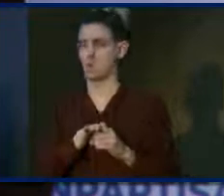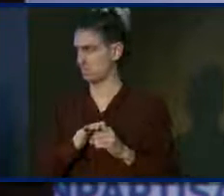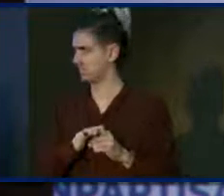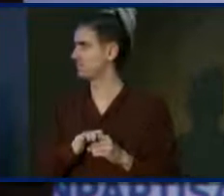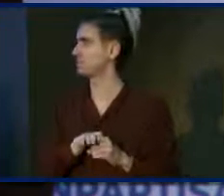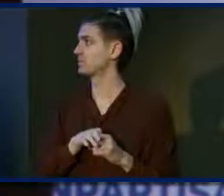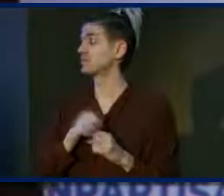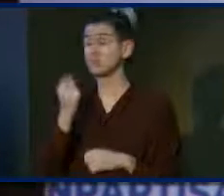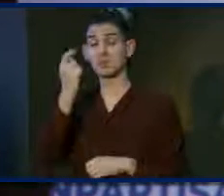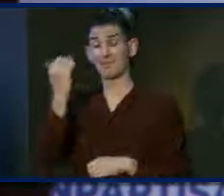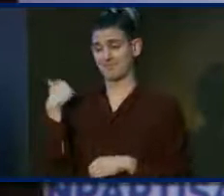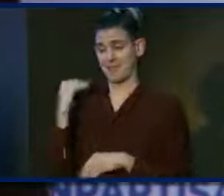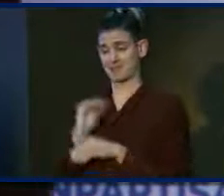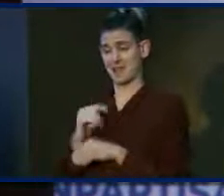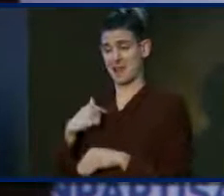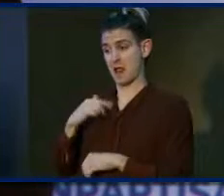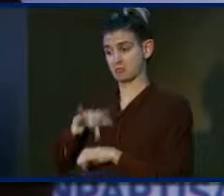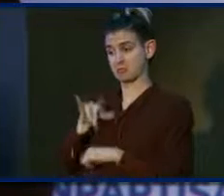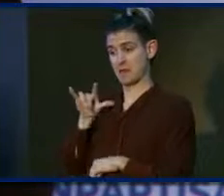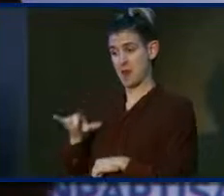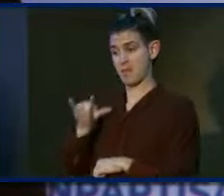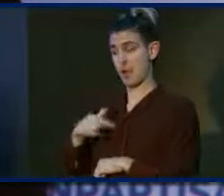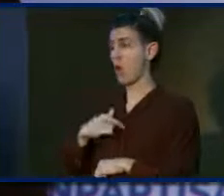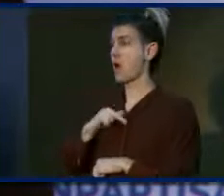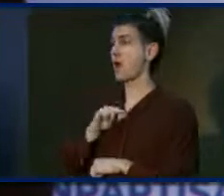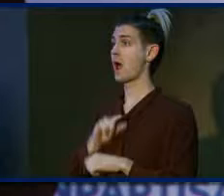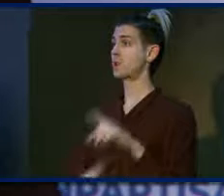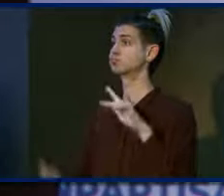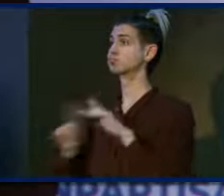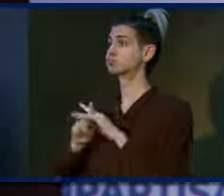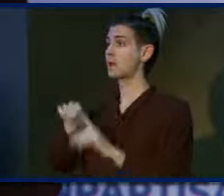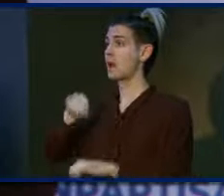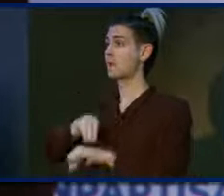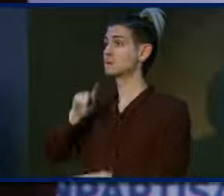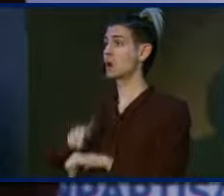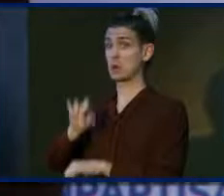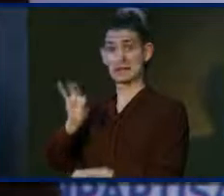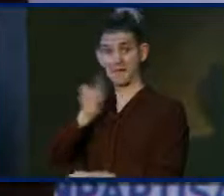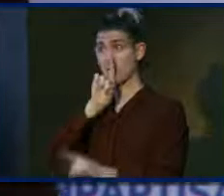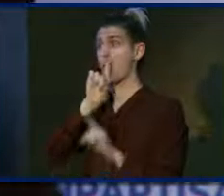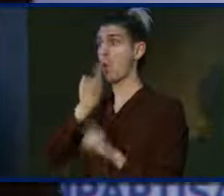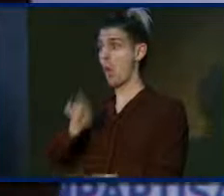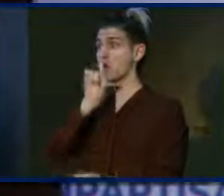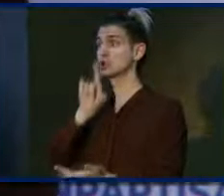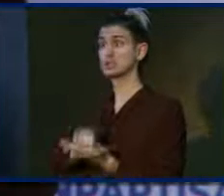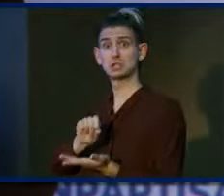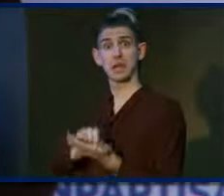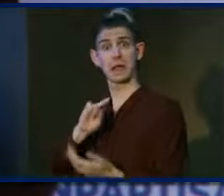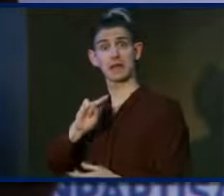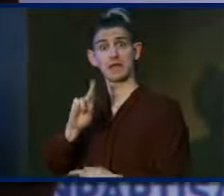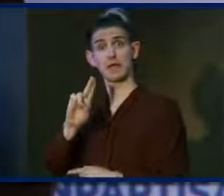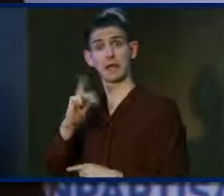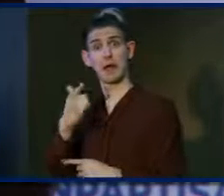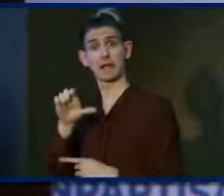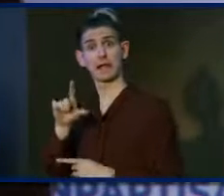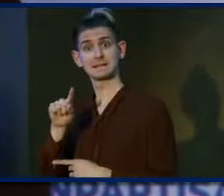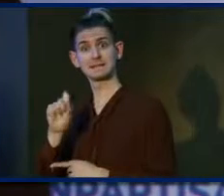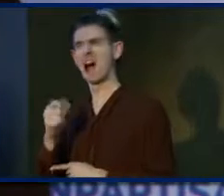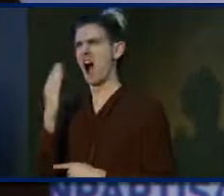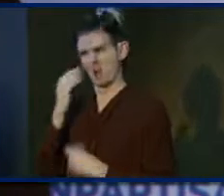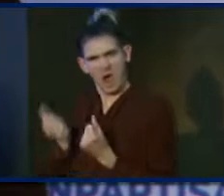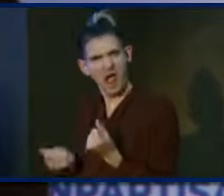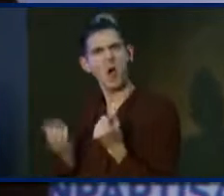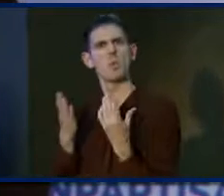the airport last night and I knew when I went to McDonald's, if I ordered that chicken nugget meal, I knew exactly how many chicken nuggets I would get. I knew I would